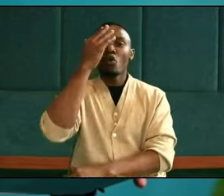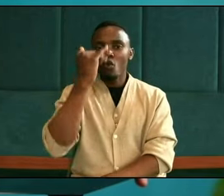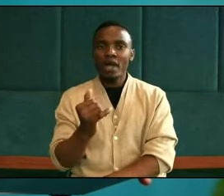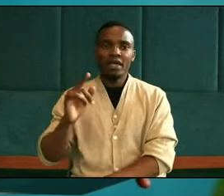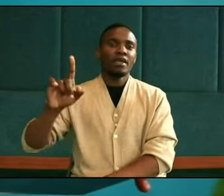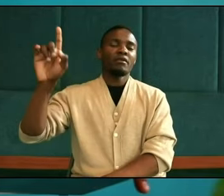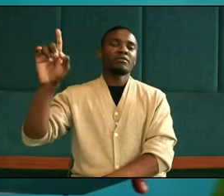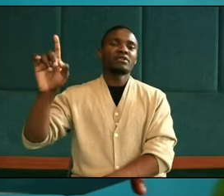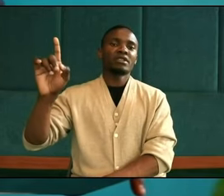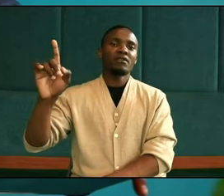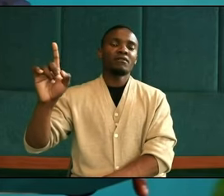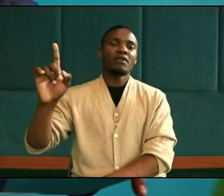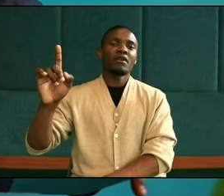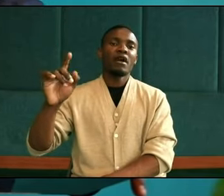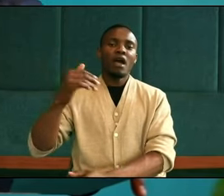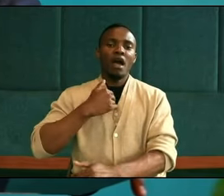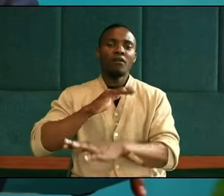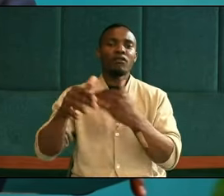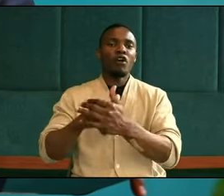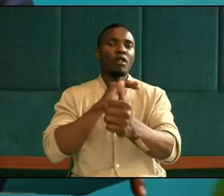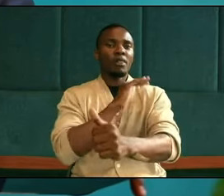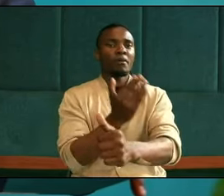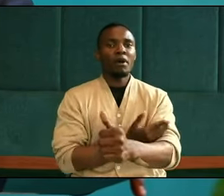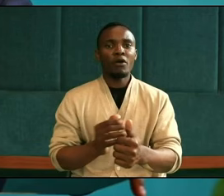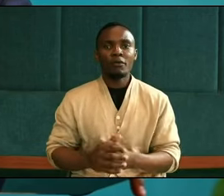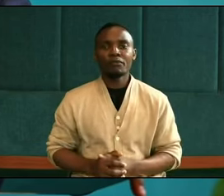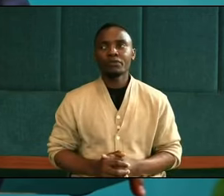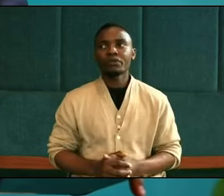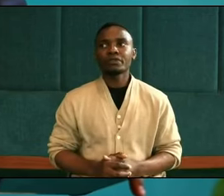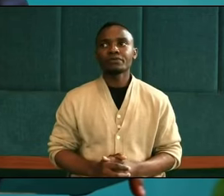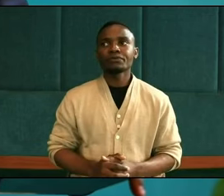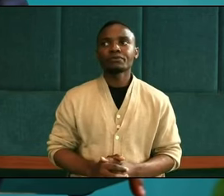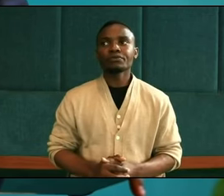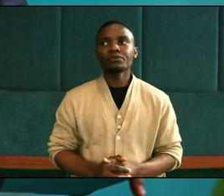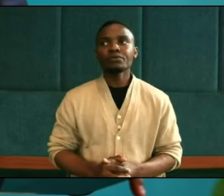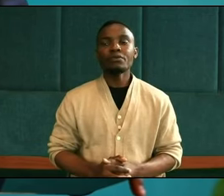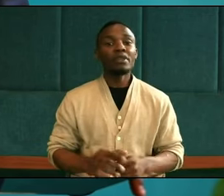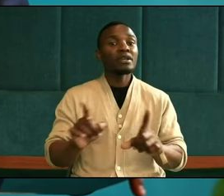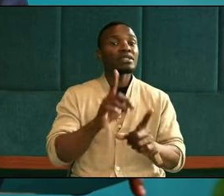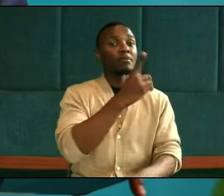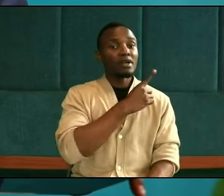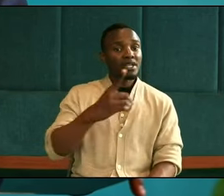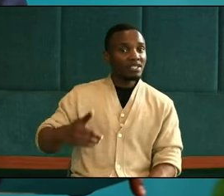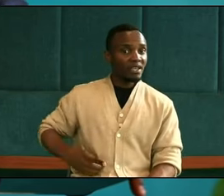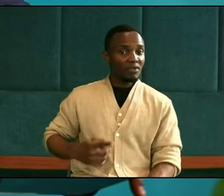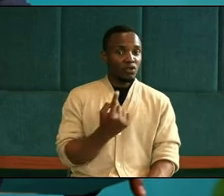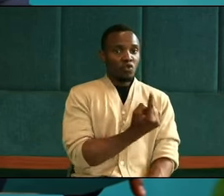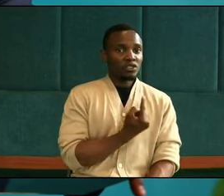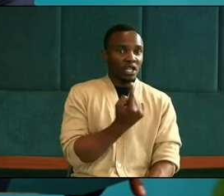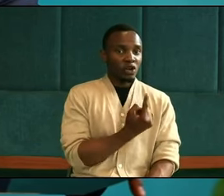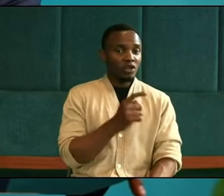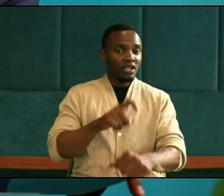is not limited. It took David alone to handle Goliath. It took Esther